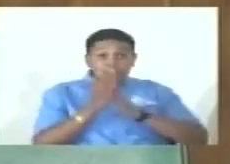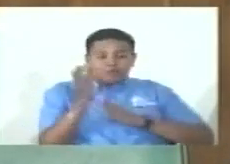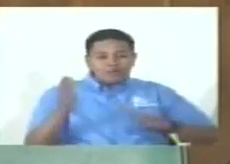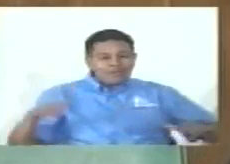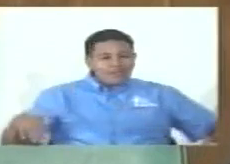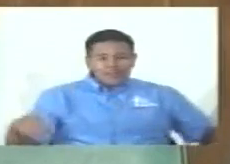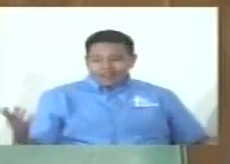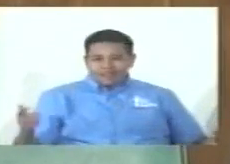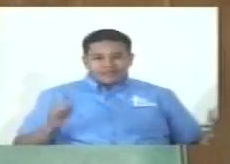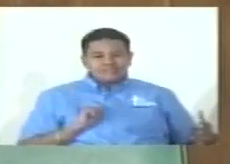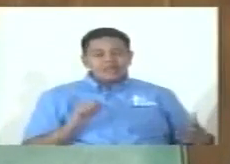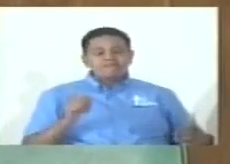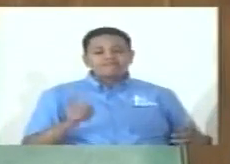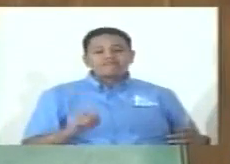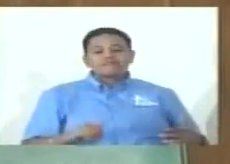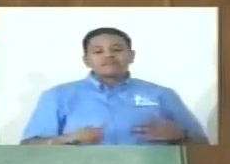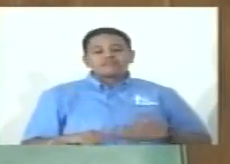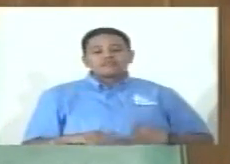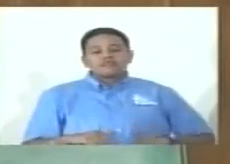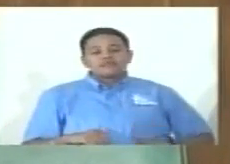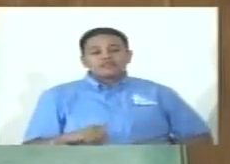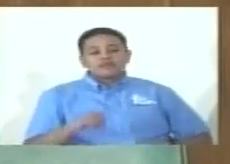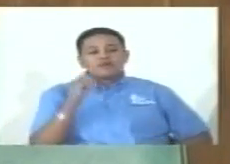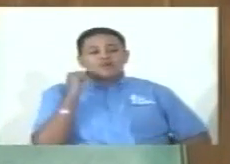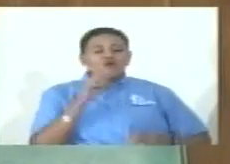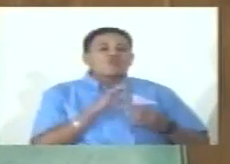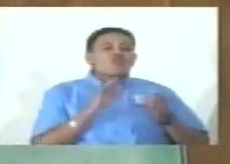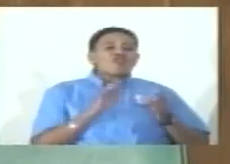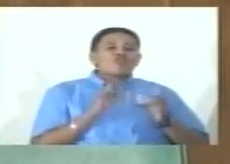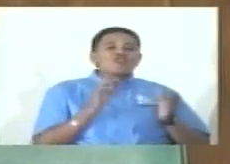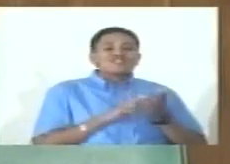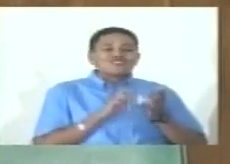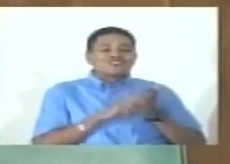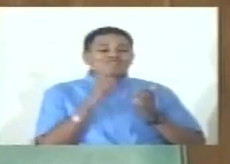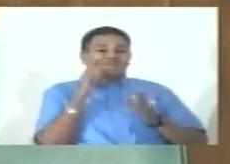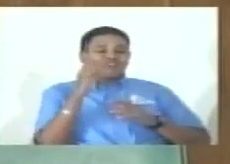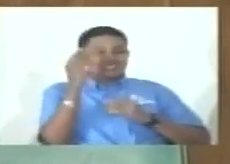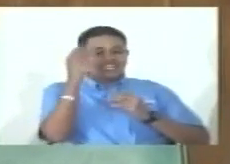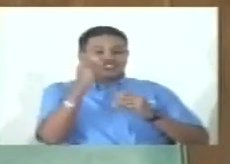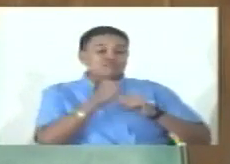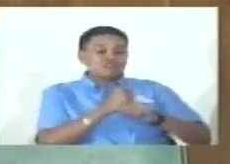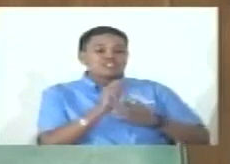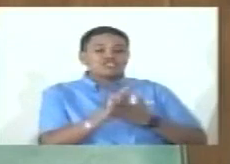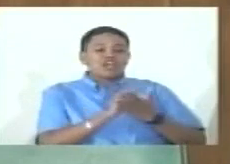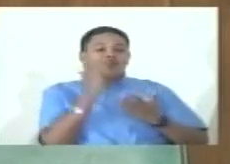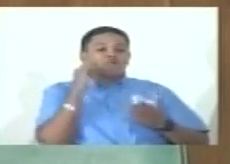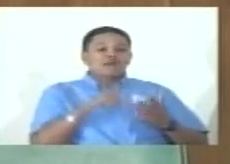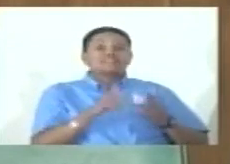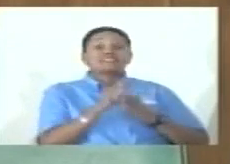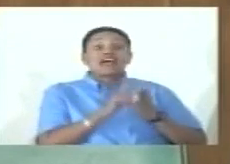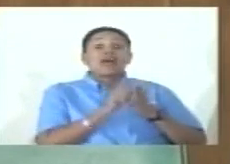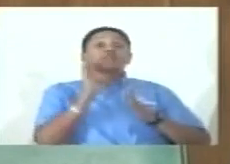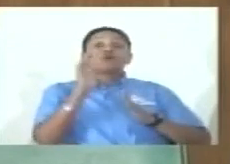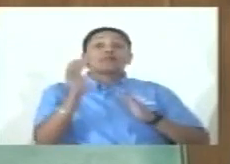not gung-ho about this protection, because this Act will be